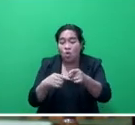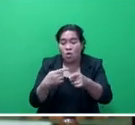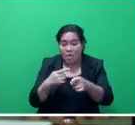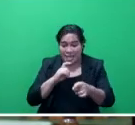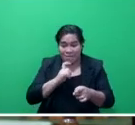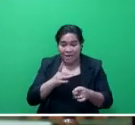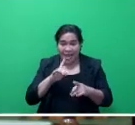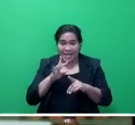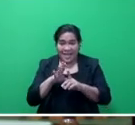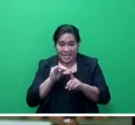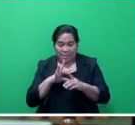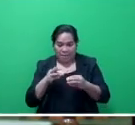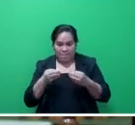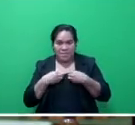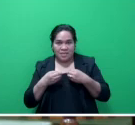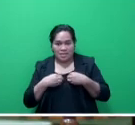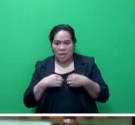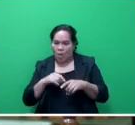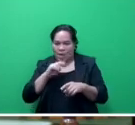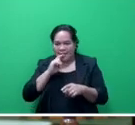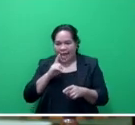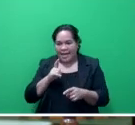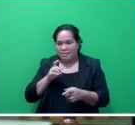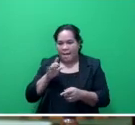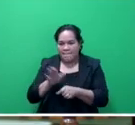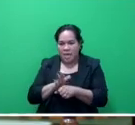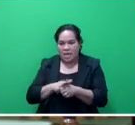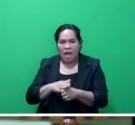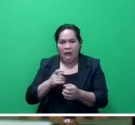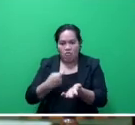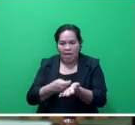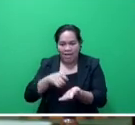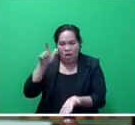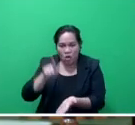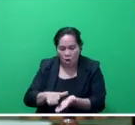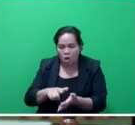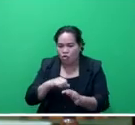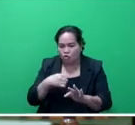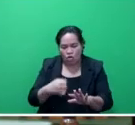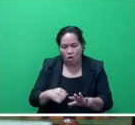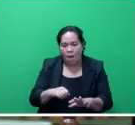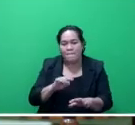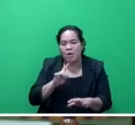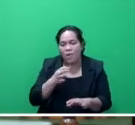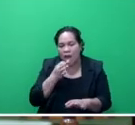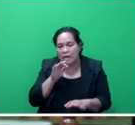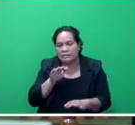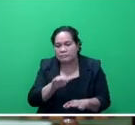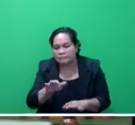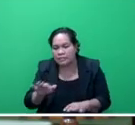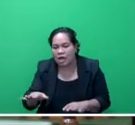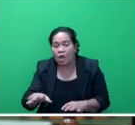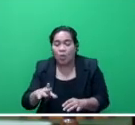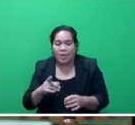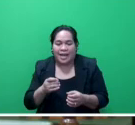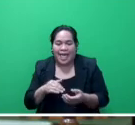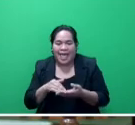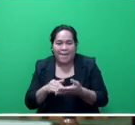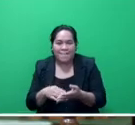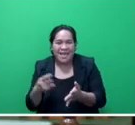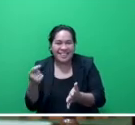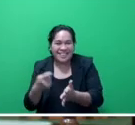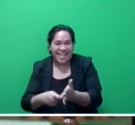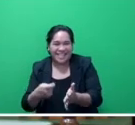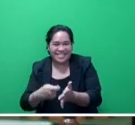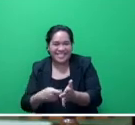you lower the rents, and we cannot force you to keep your tenants, but we can appeal to your good sense by aligning tax incentives to encourage rent